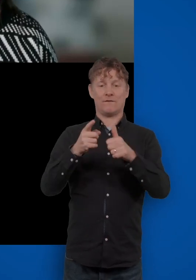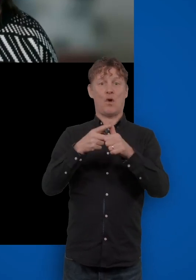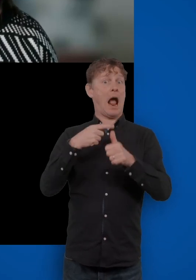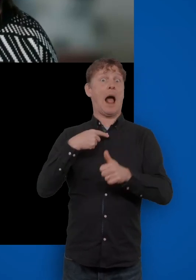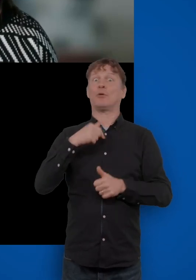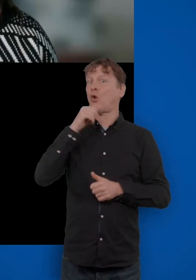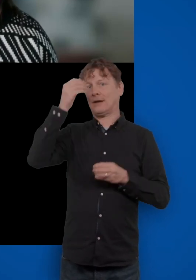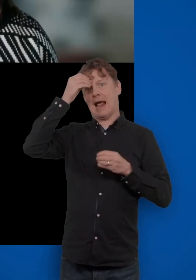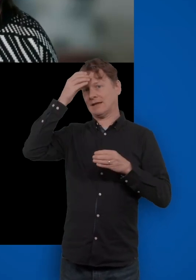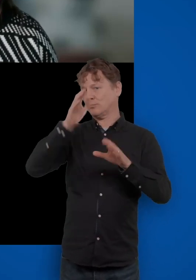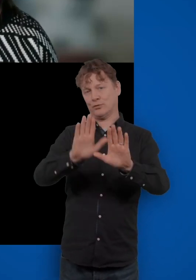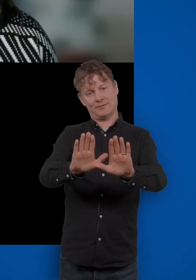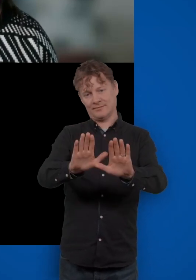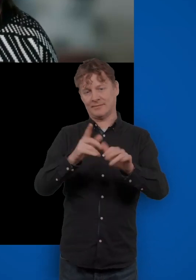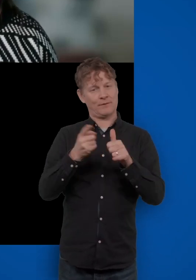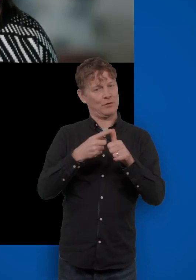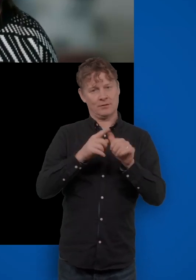first of all, I wouldn't say I'm an expert, and